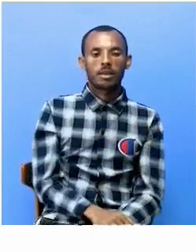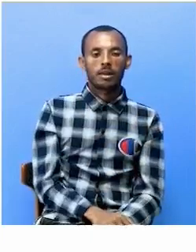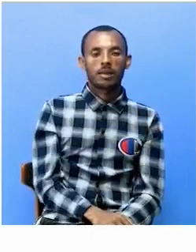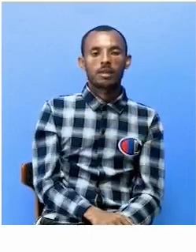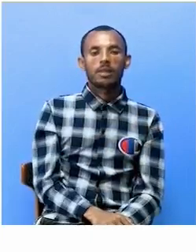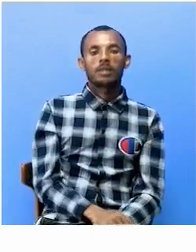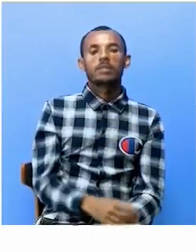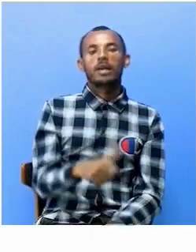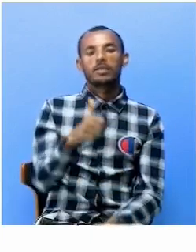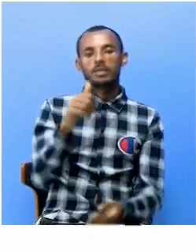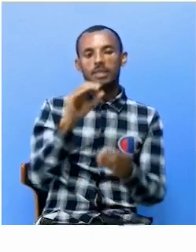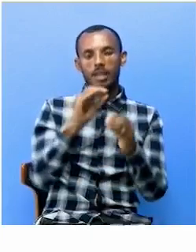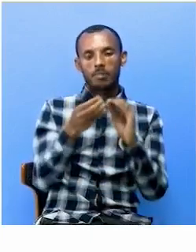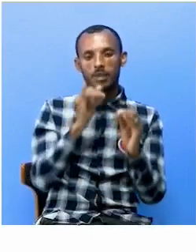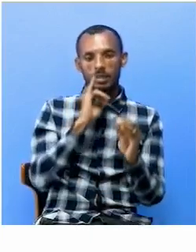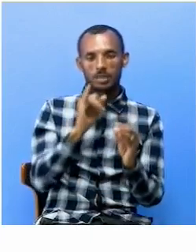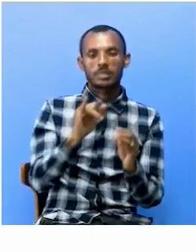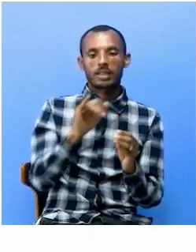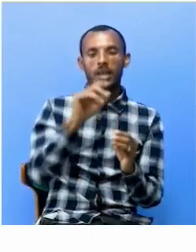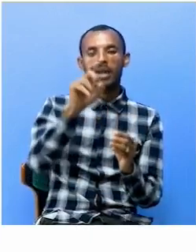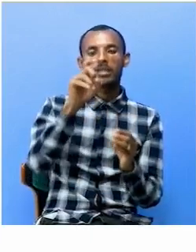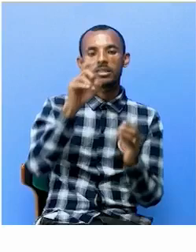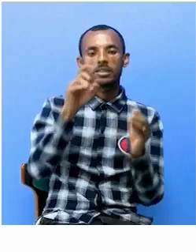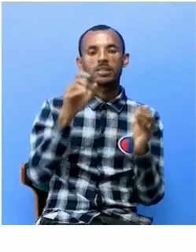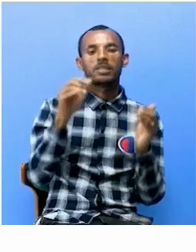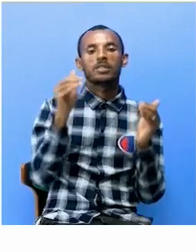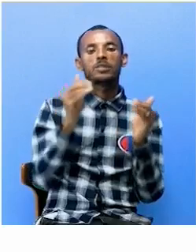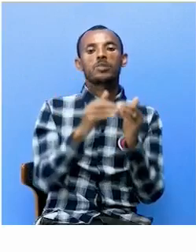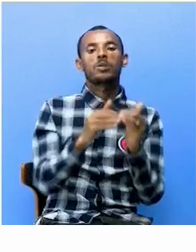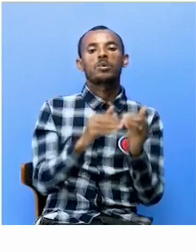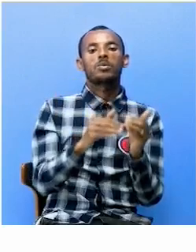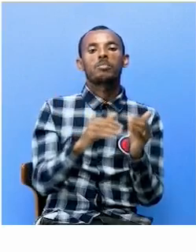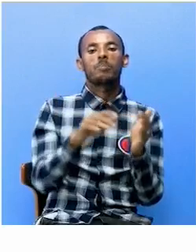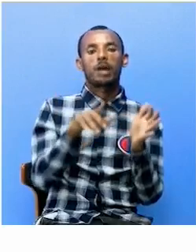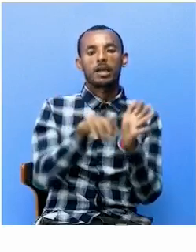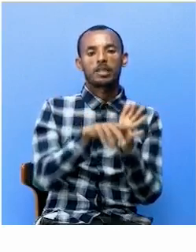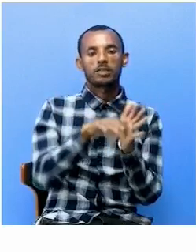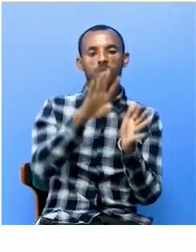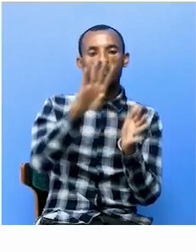The other number, x is equals to minus